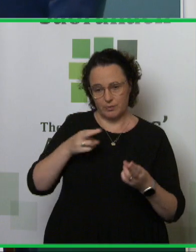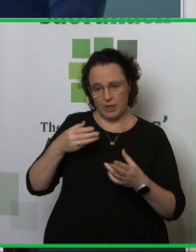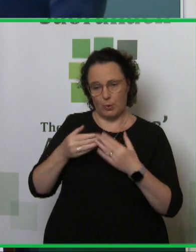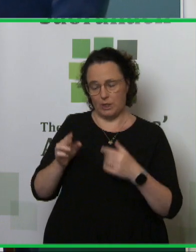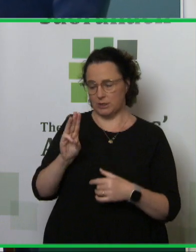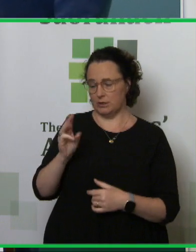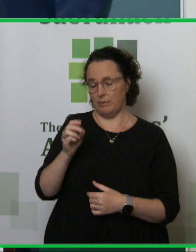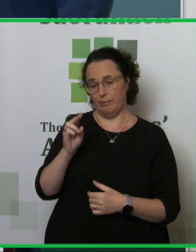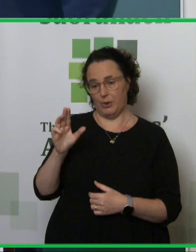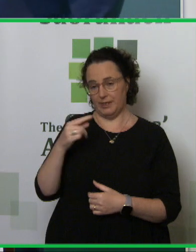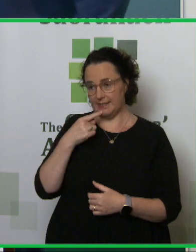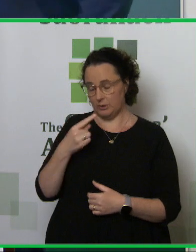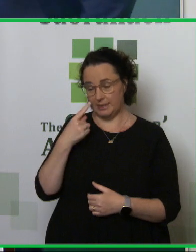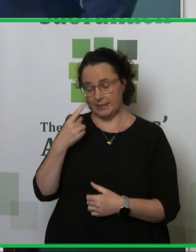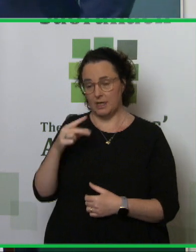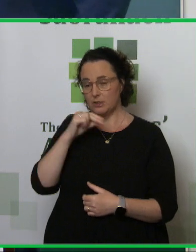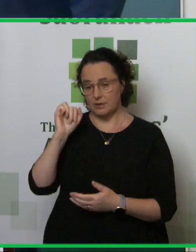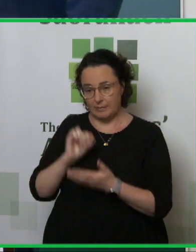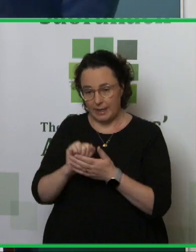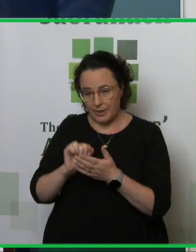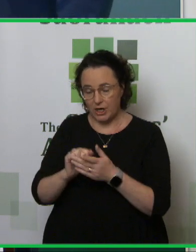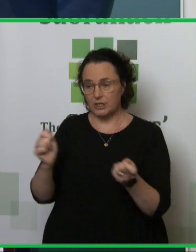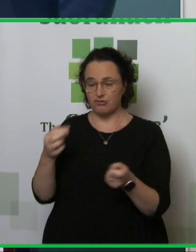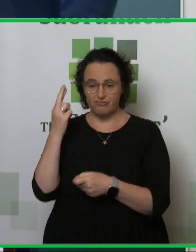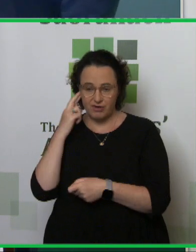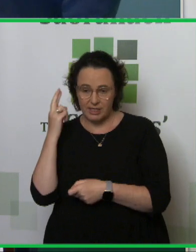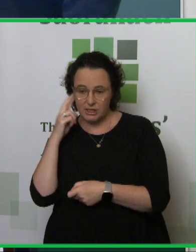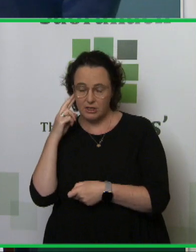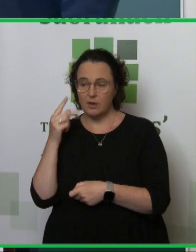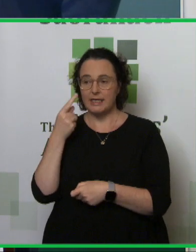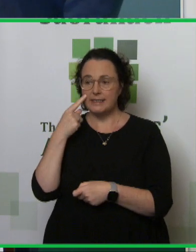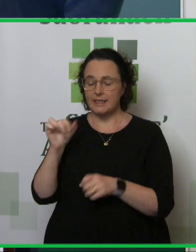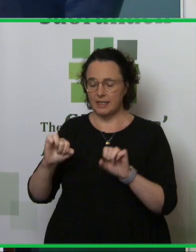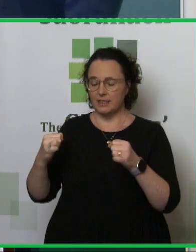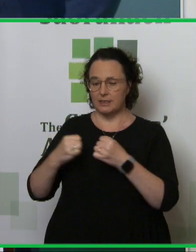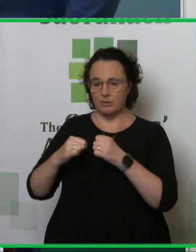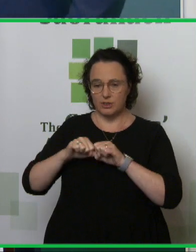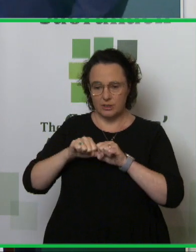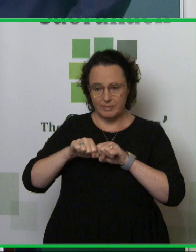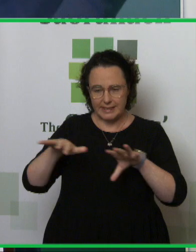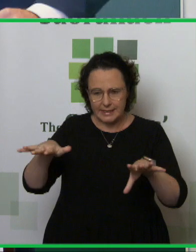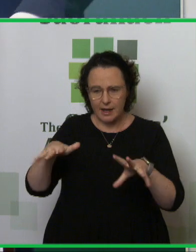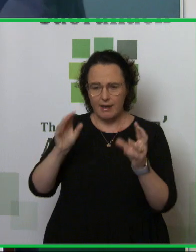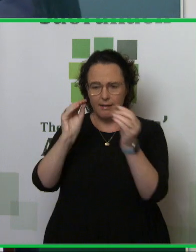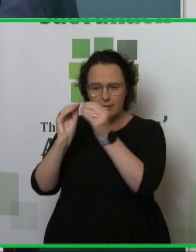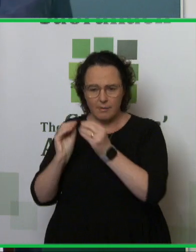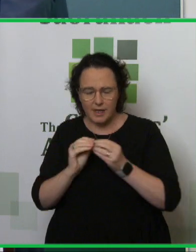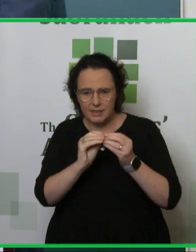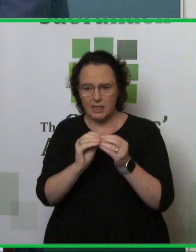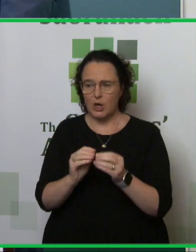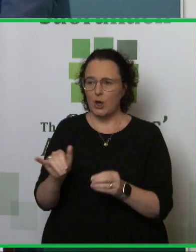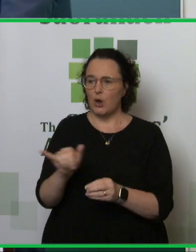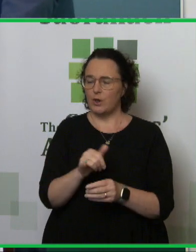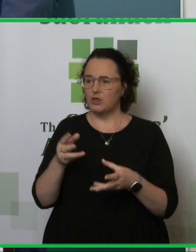will have read on the newspapers, heard on the airways, and seen on social media lots of different commentary about which way